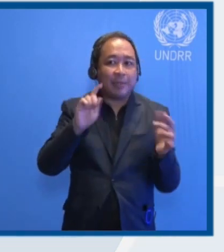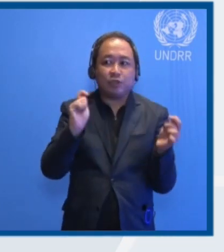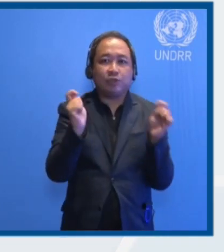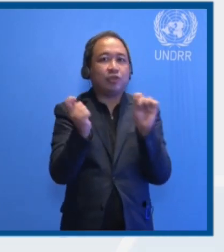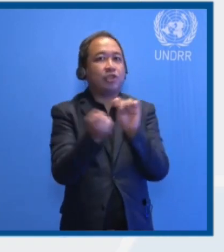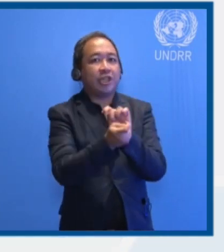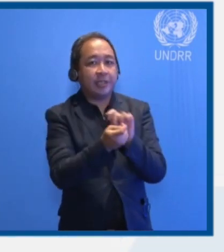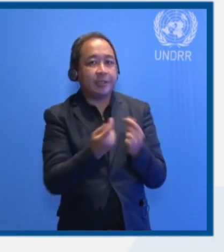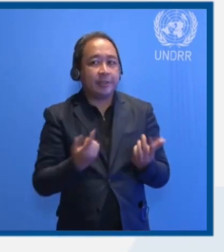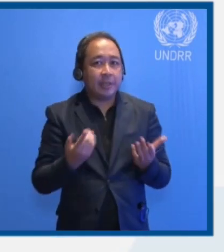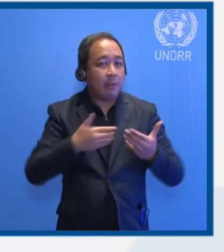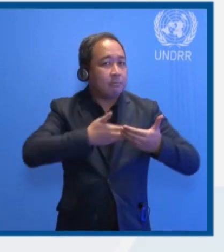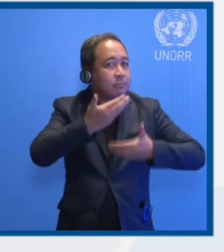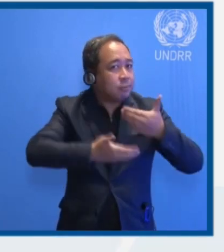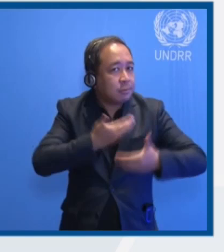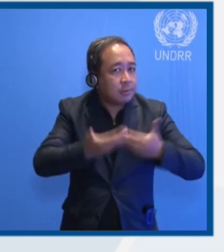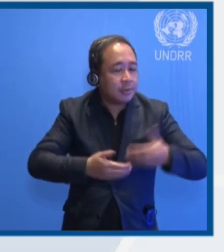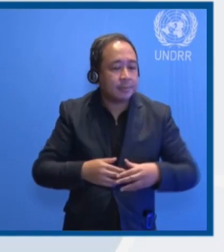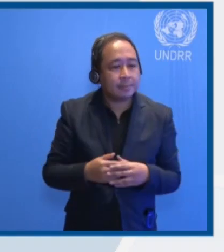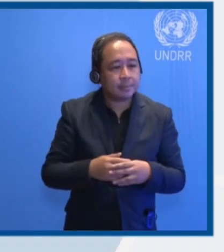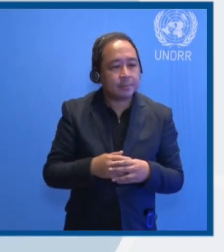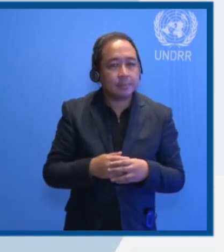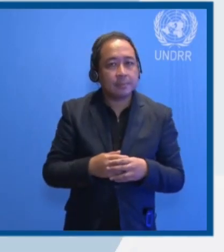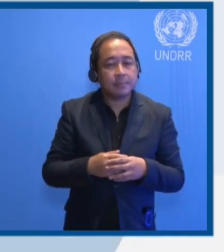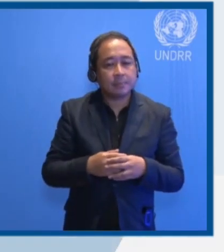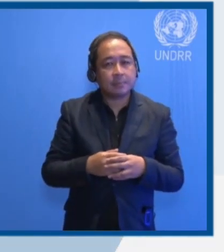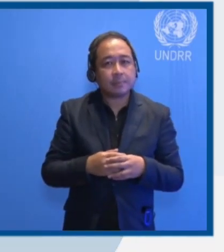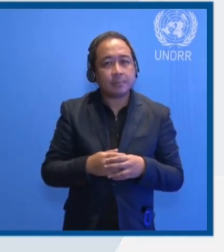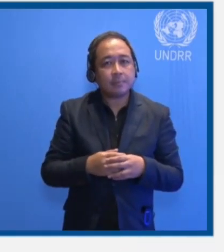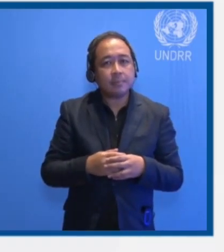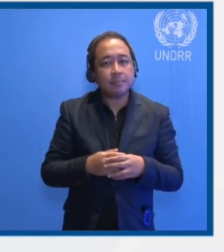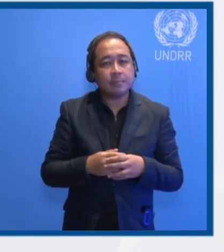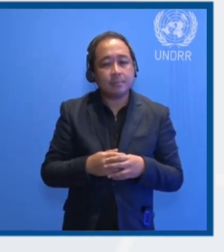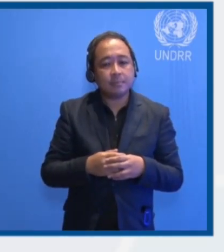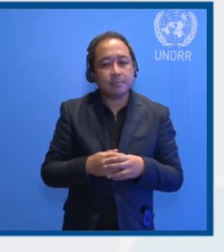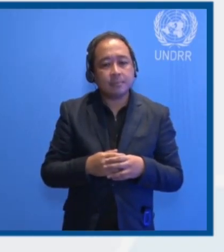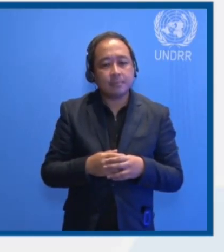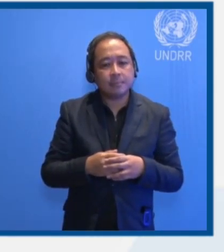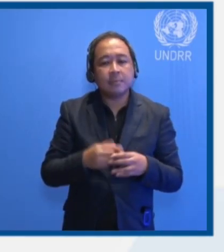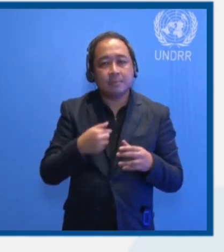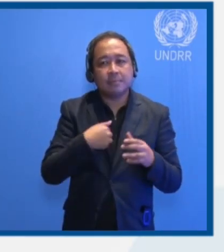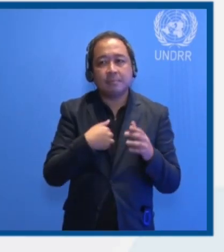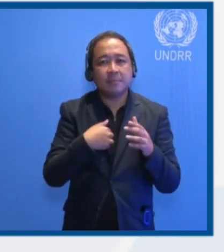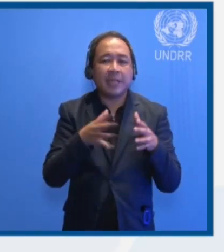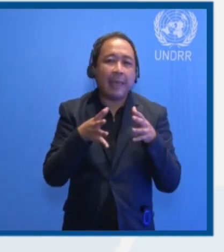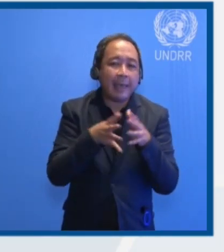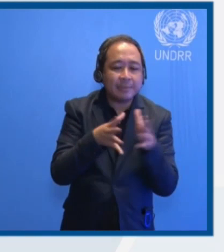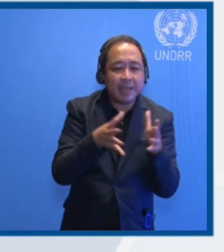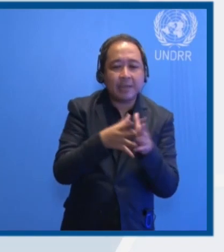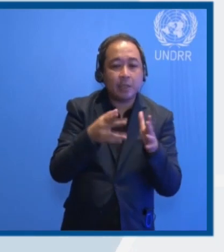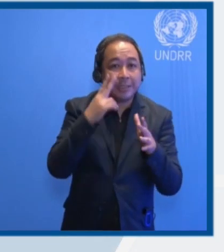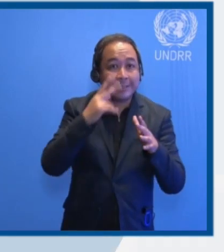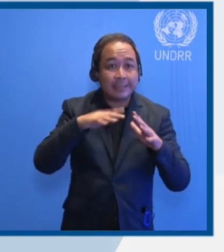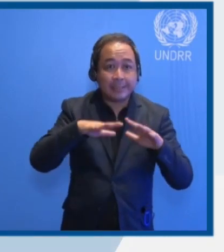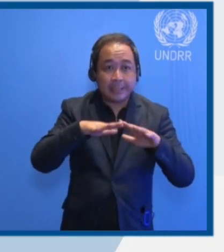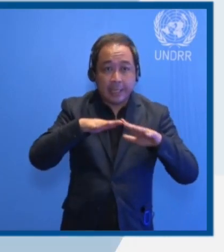Okay. Thank you, Moderator. Once again, I would like to stress the importance of landscape approach in articulating nature-based solution